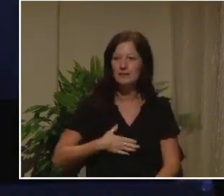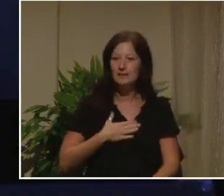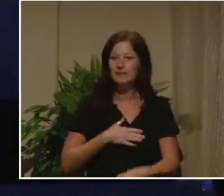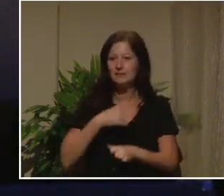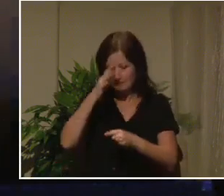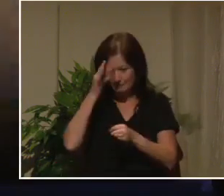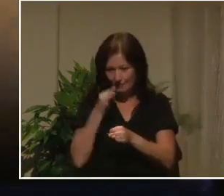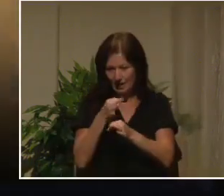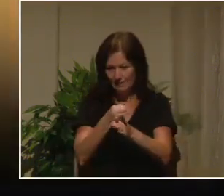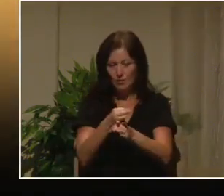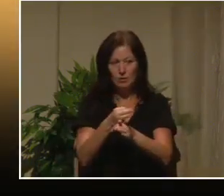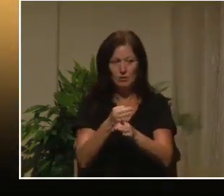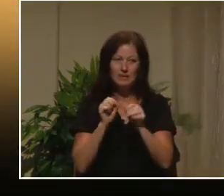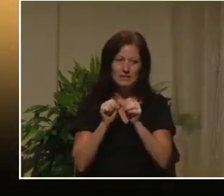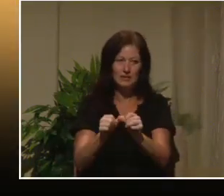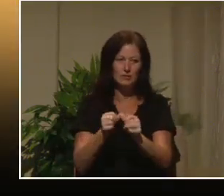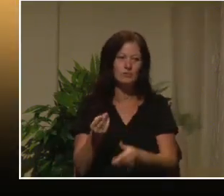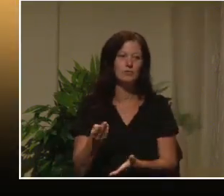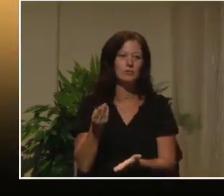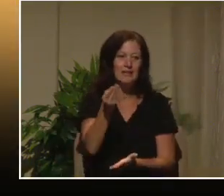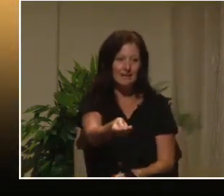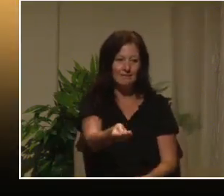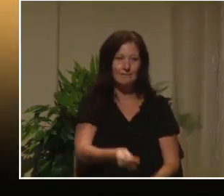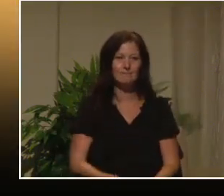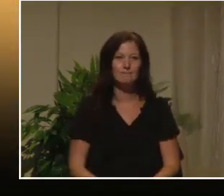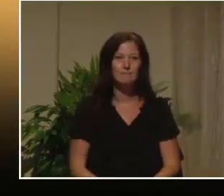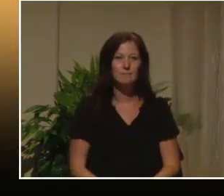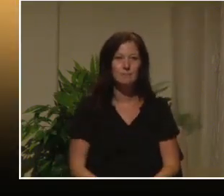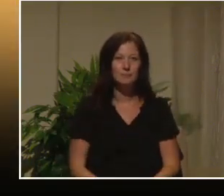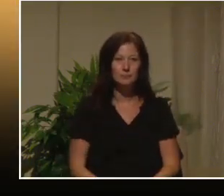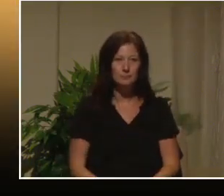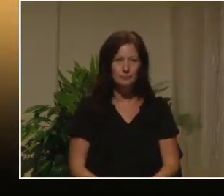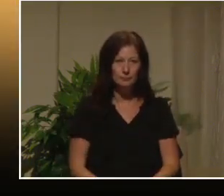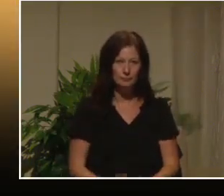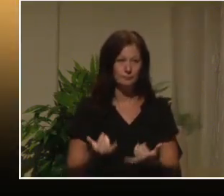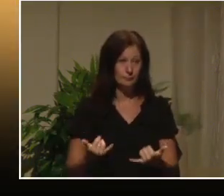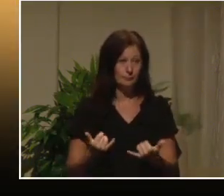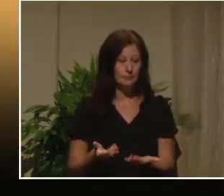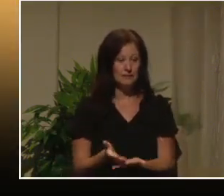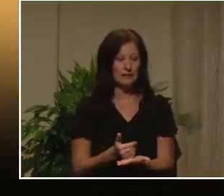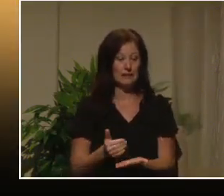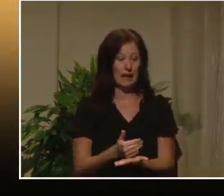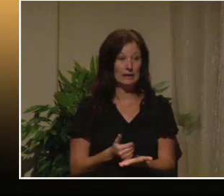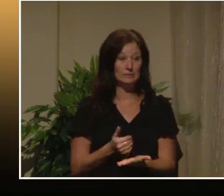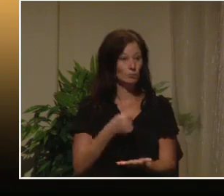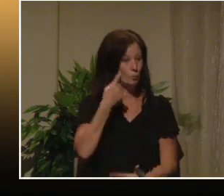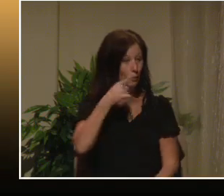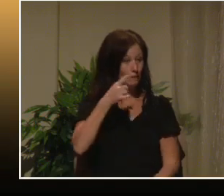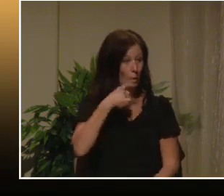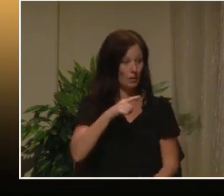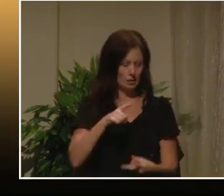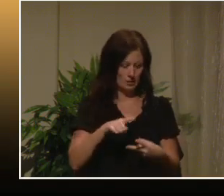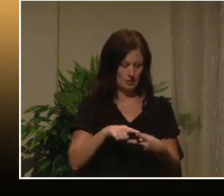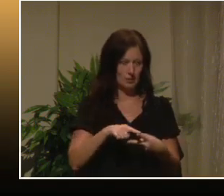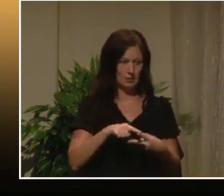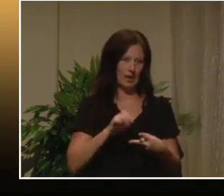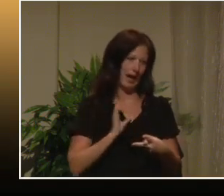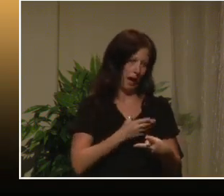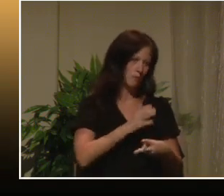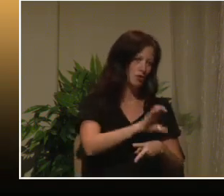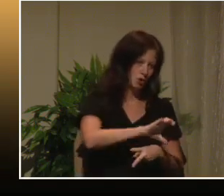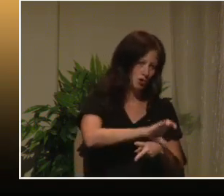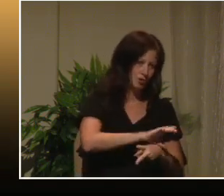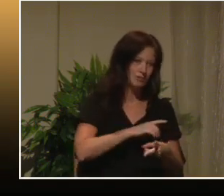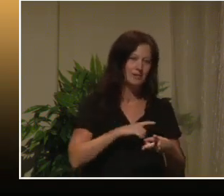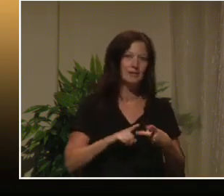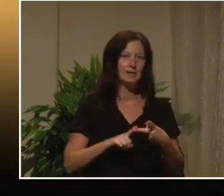offerings. And our second offering is for local Christian education, to support those who cannot afford to send their